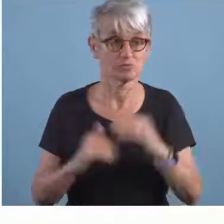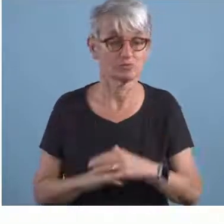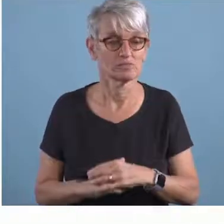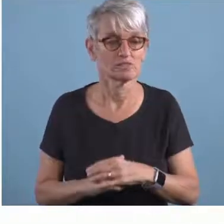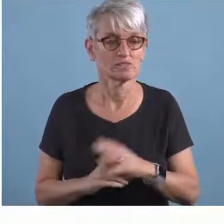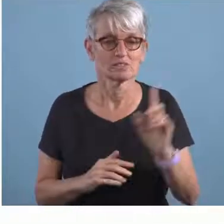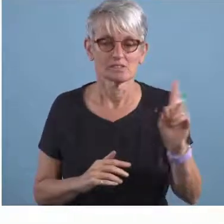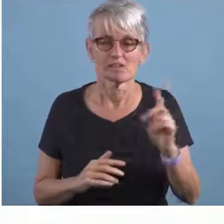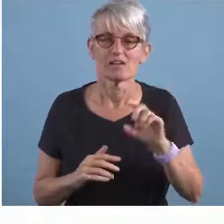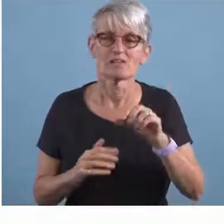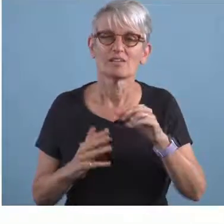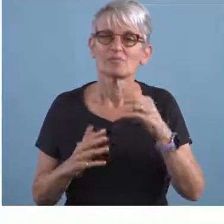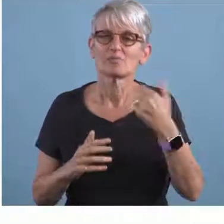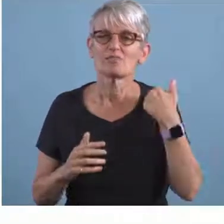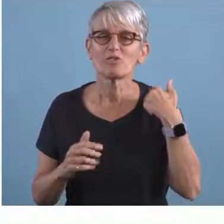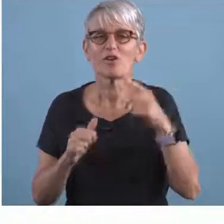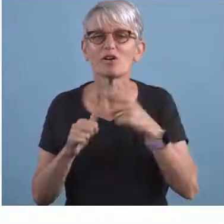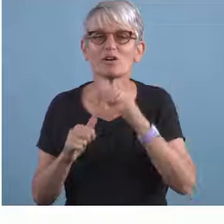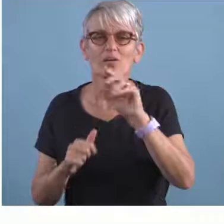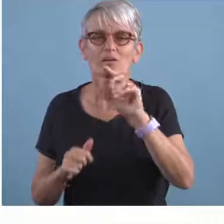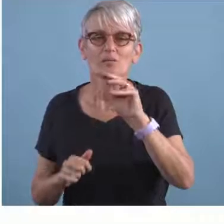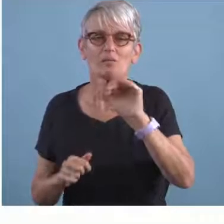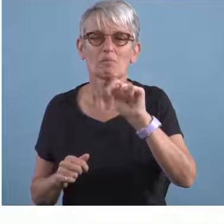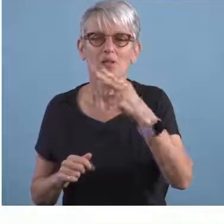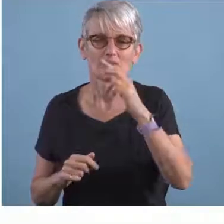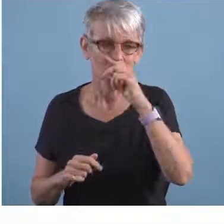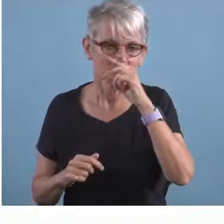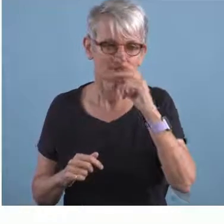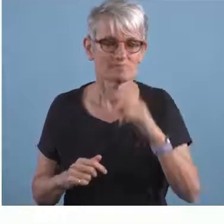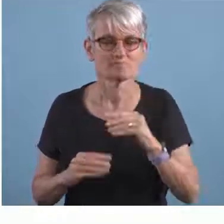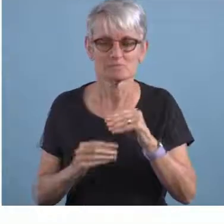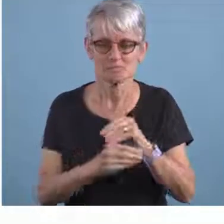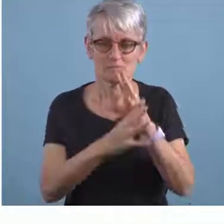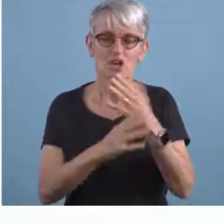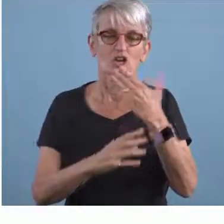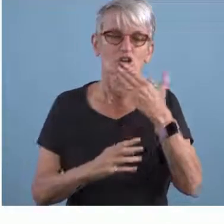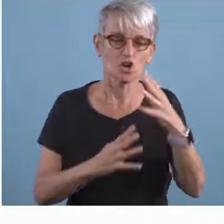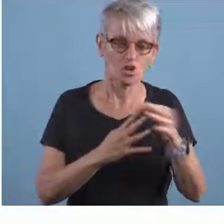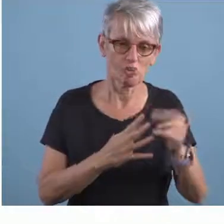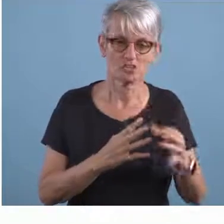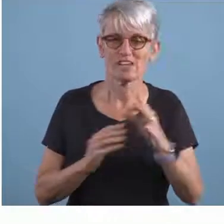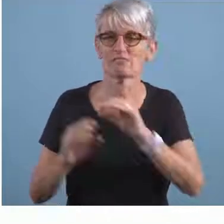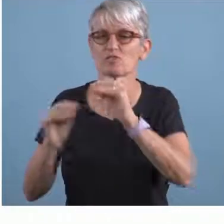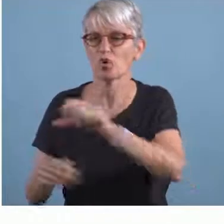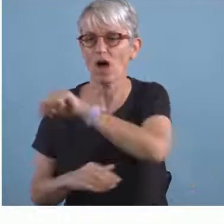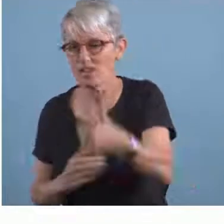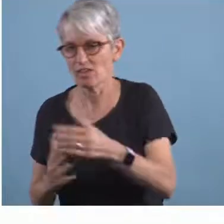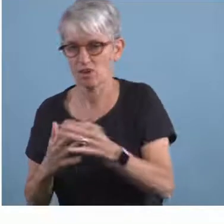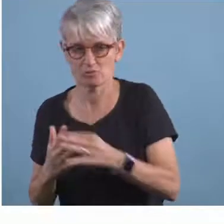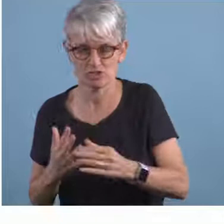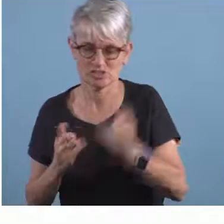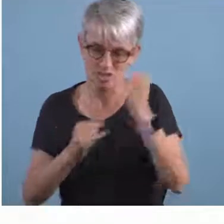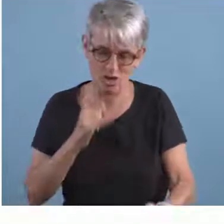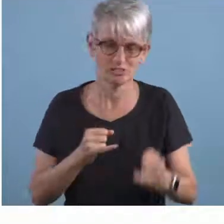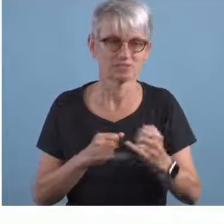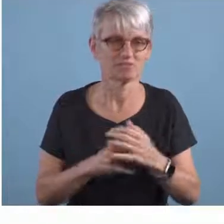next one of the myths was telepractice is a good option when there are no other options. And